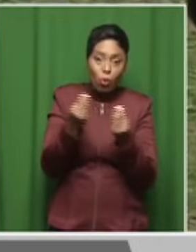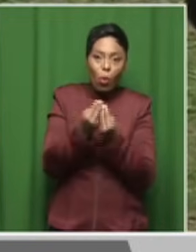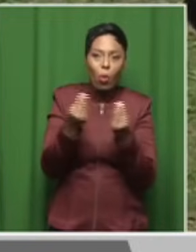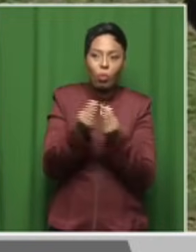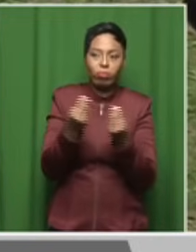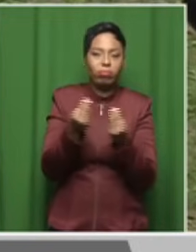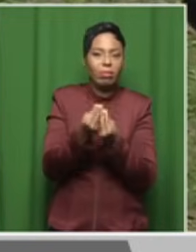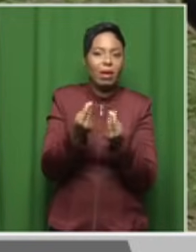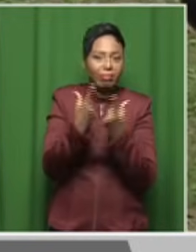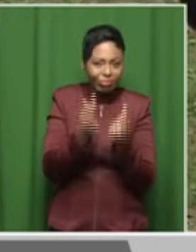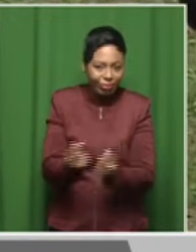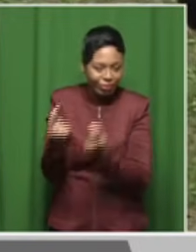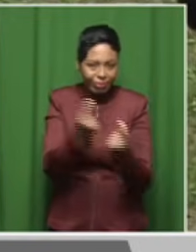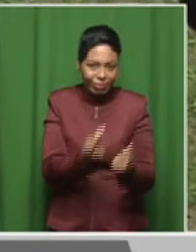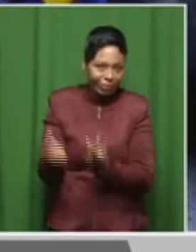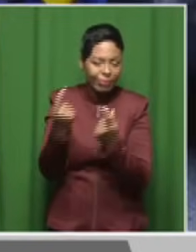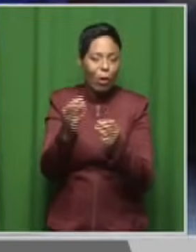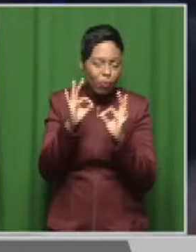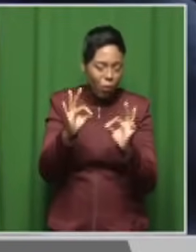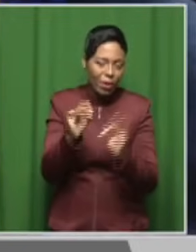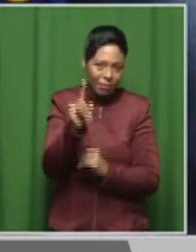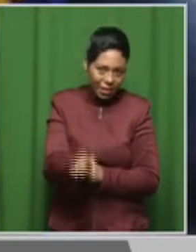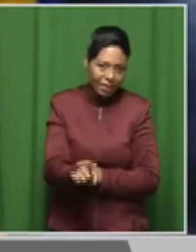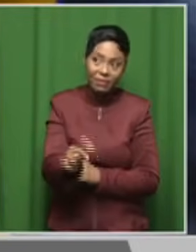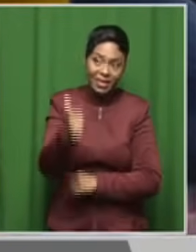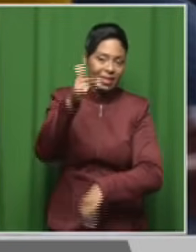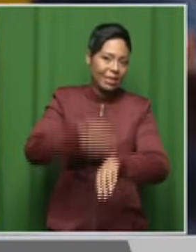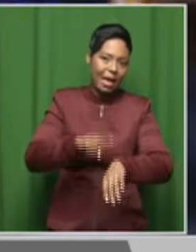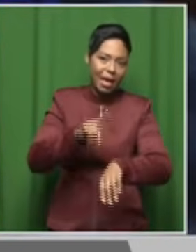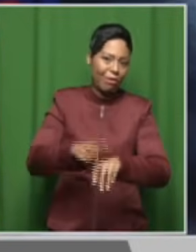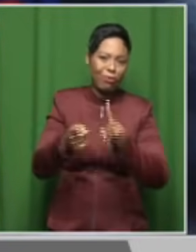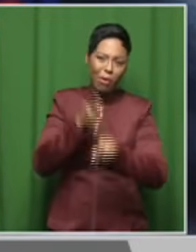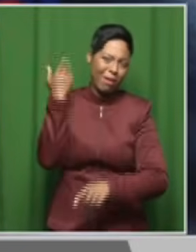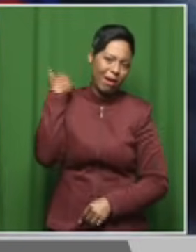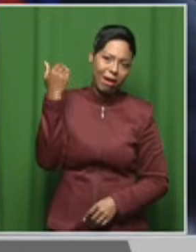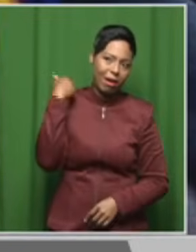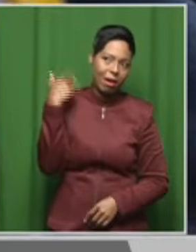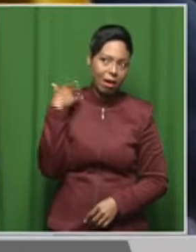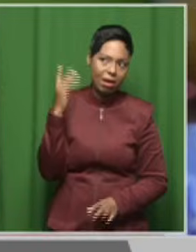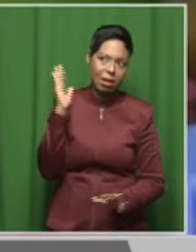a long time. So what are some of those challenges, Deb?